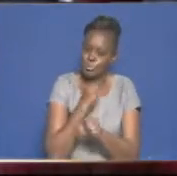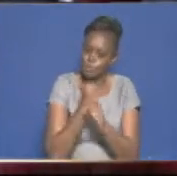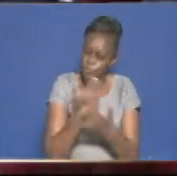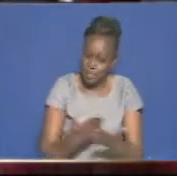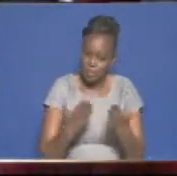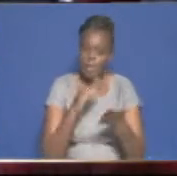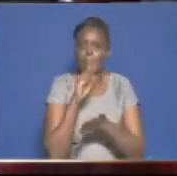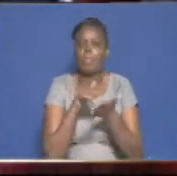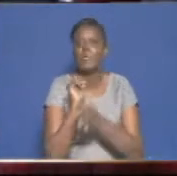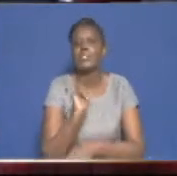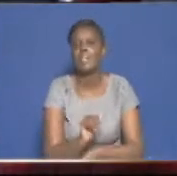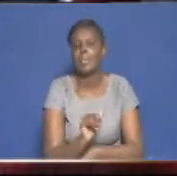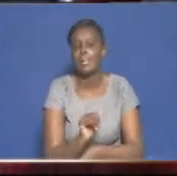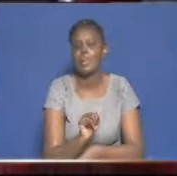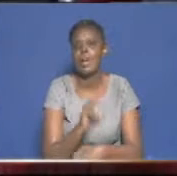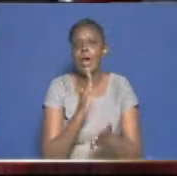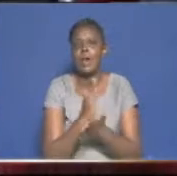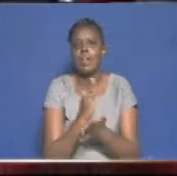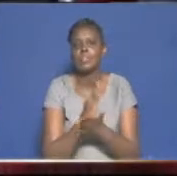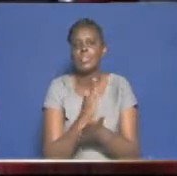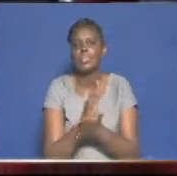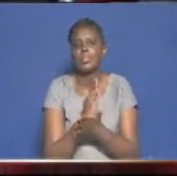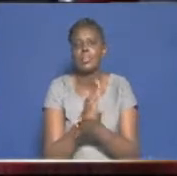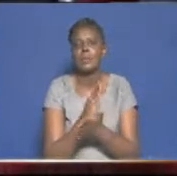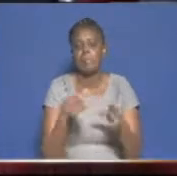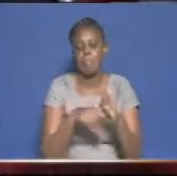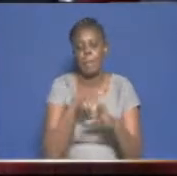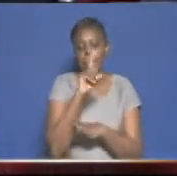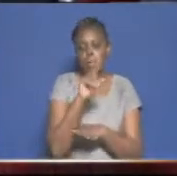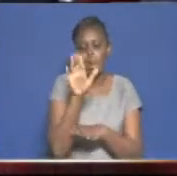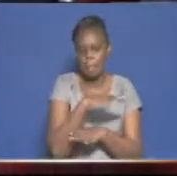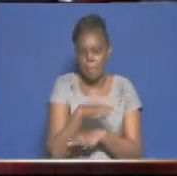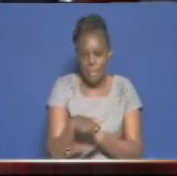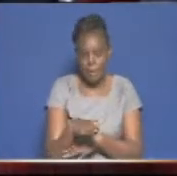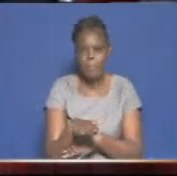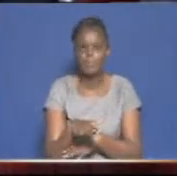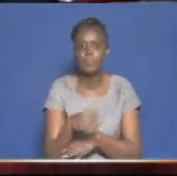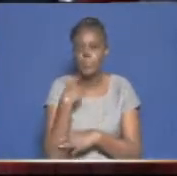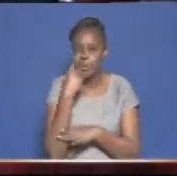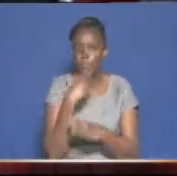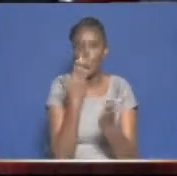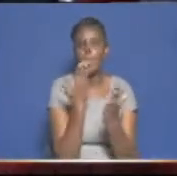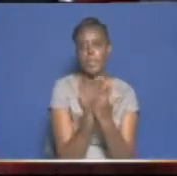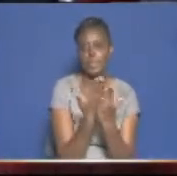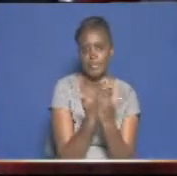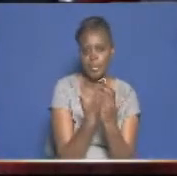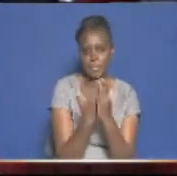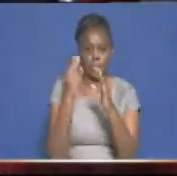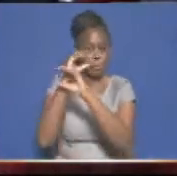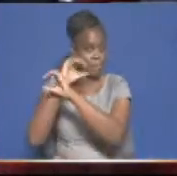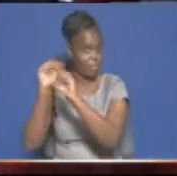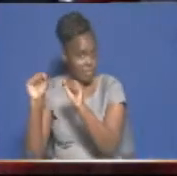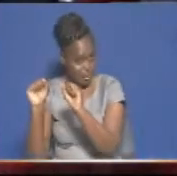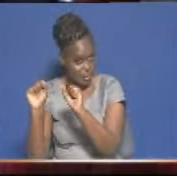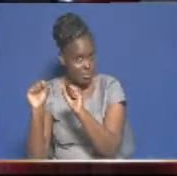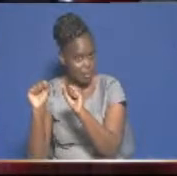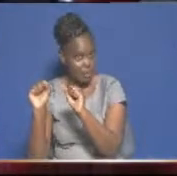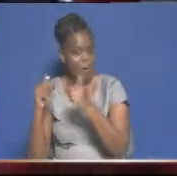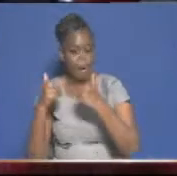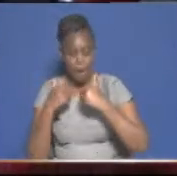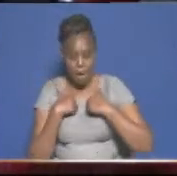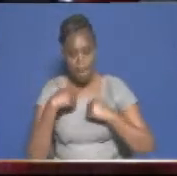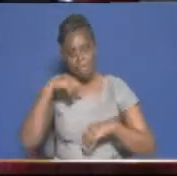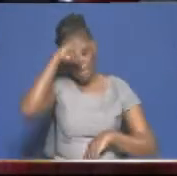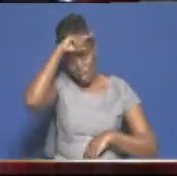something. Actually, one of the members of Parliament who petitioned the president is now having a